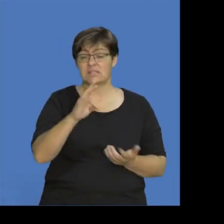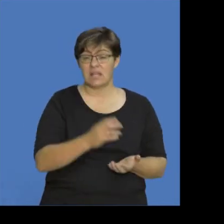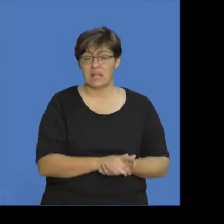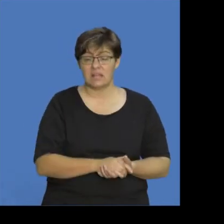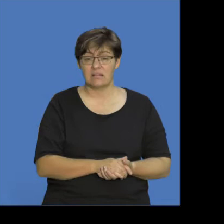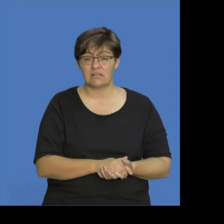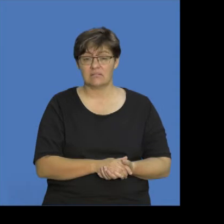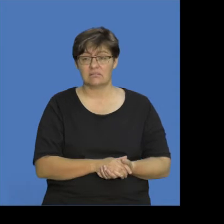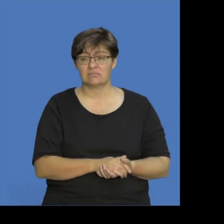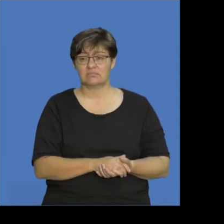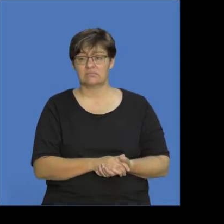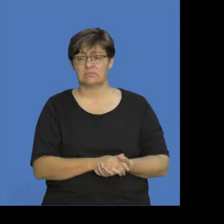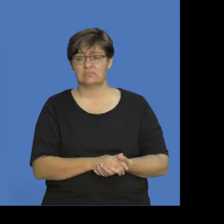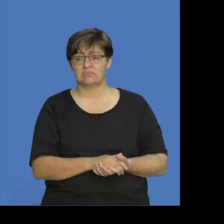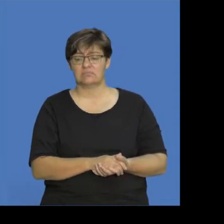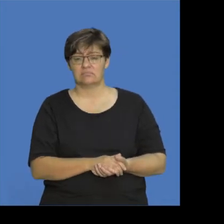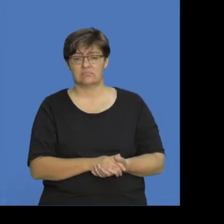What about Wednesday?